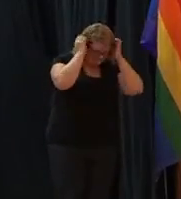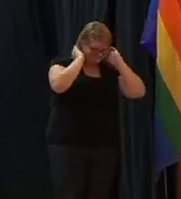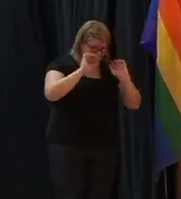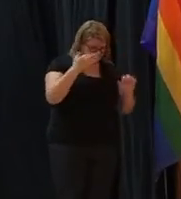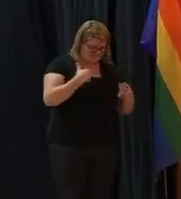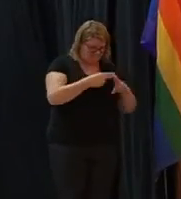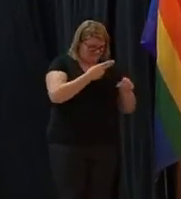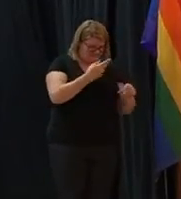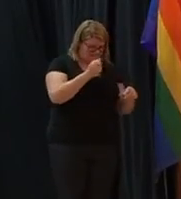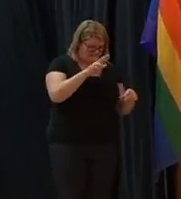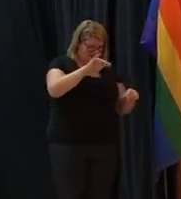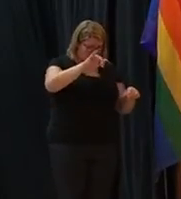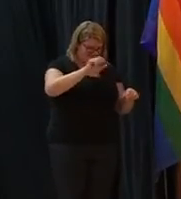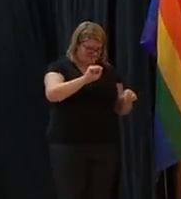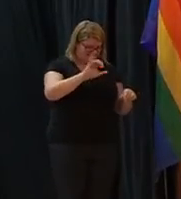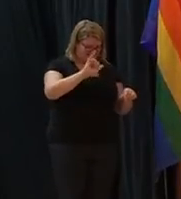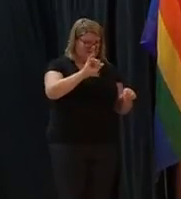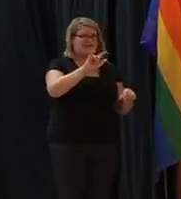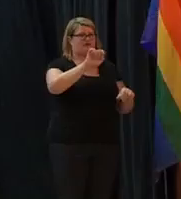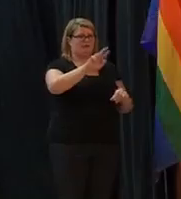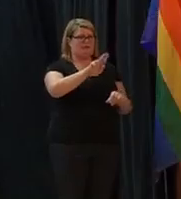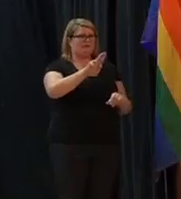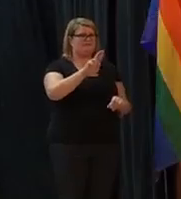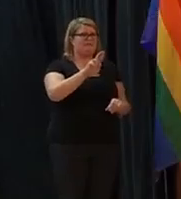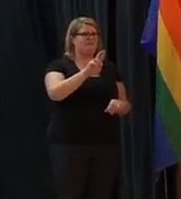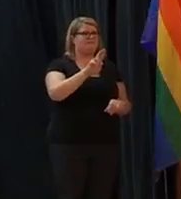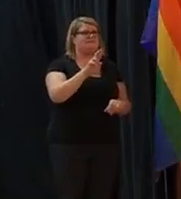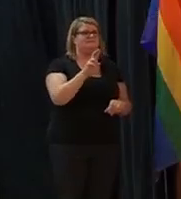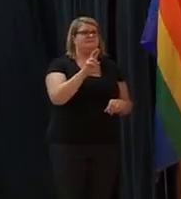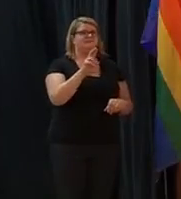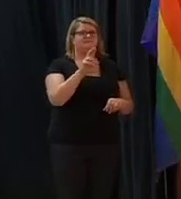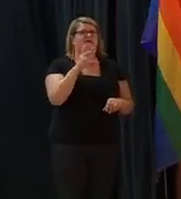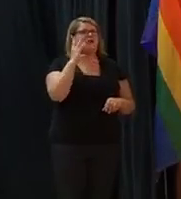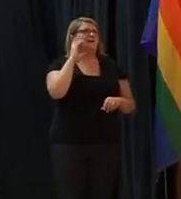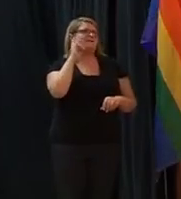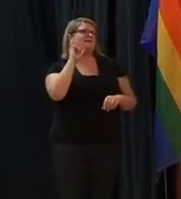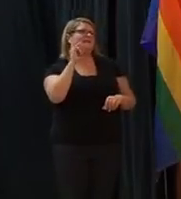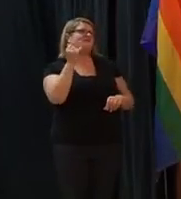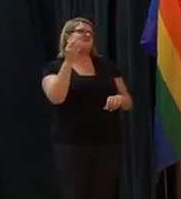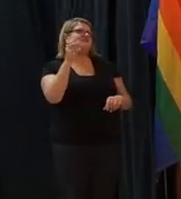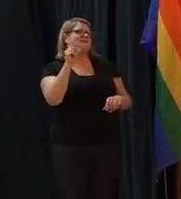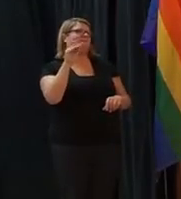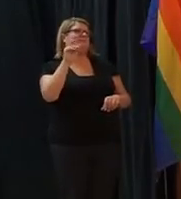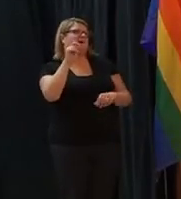Hi, my name is Harish Iyer. That almost sounded like James Bond.